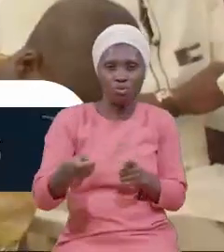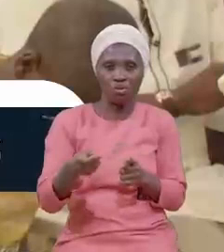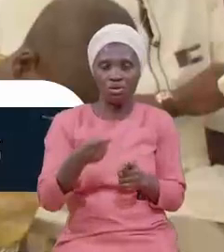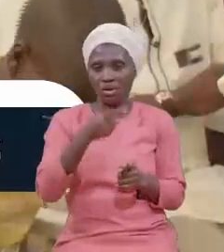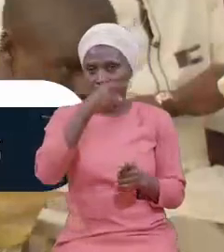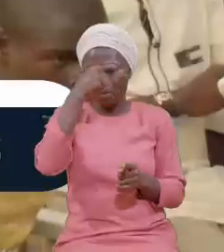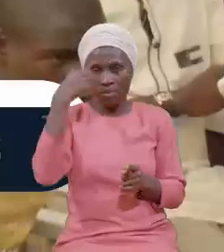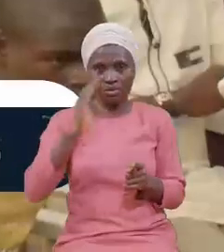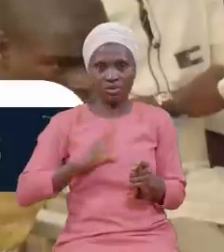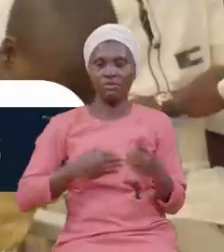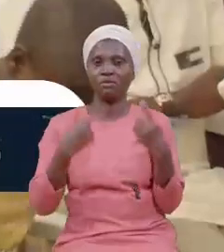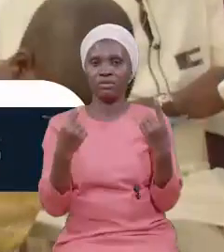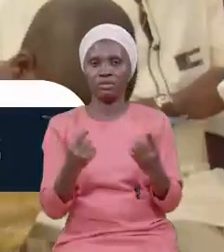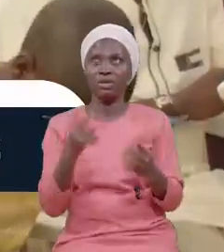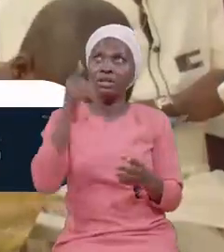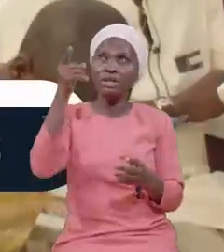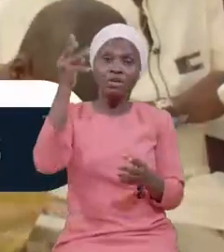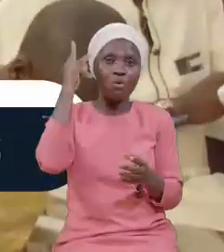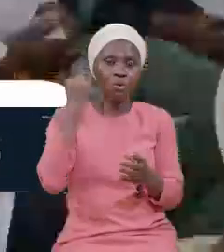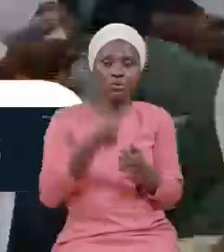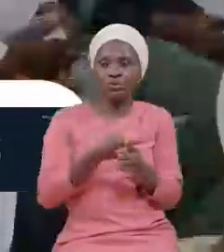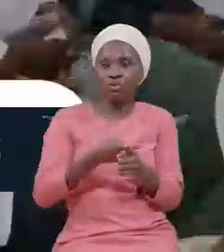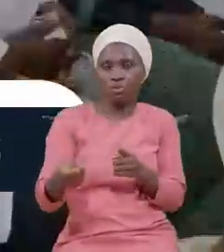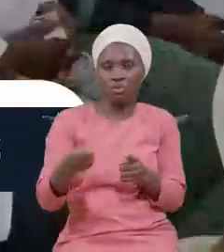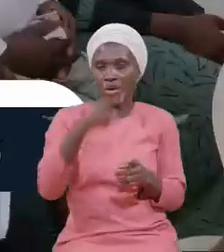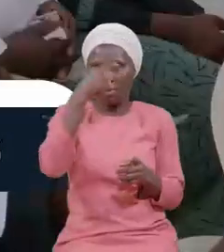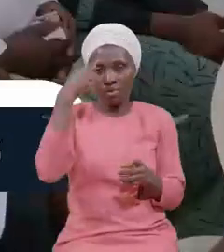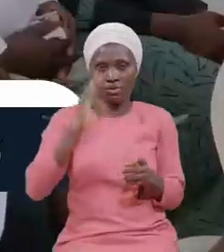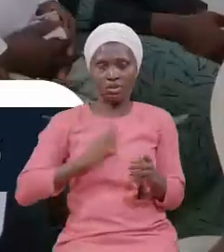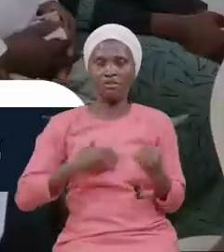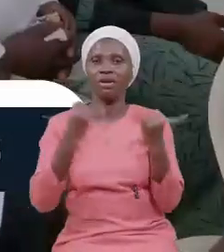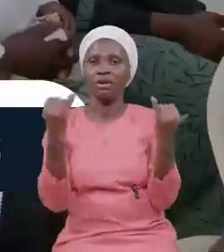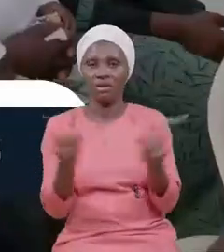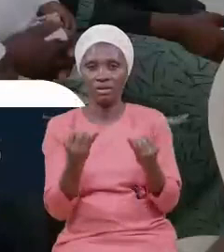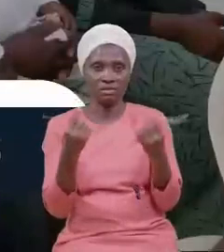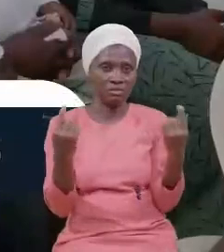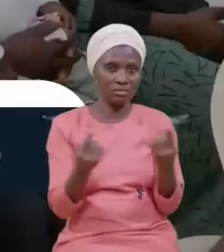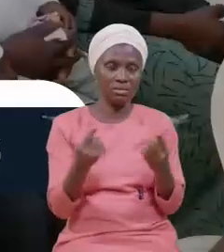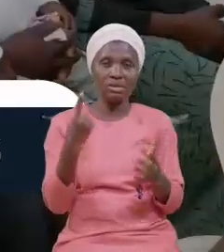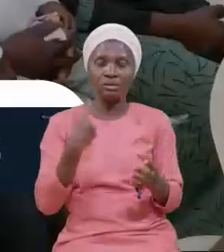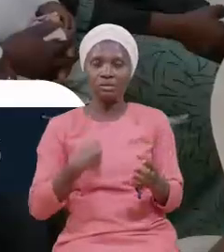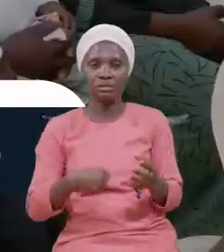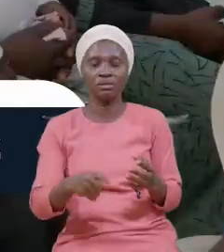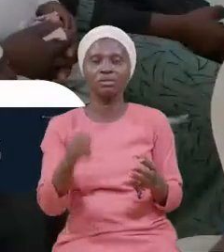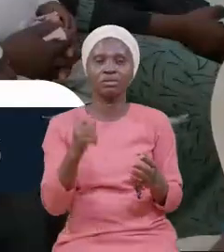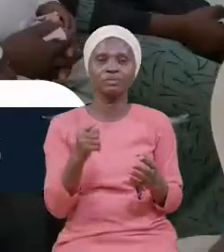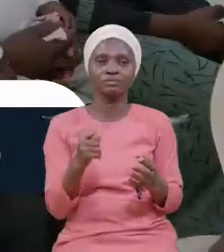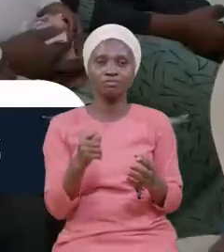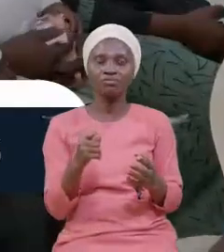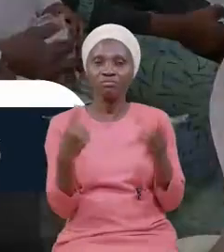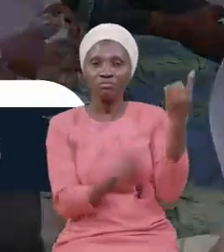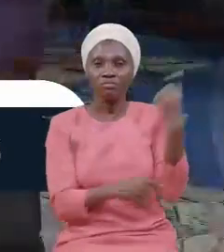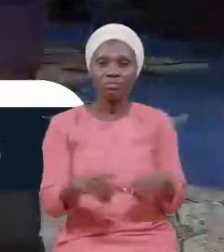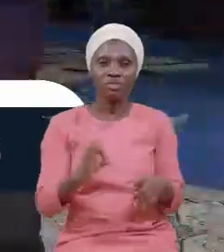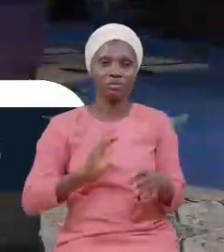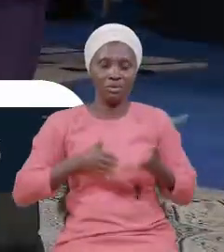was bruised for iniquities. The chastisement of our peace was upon him, and